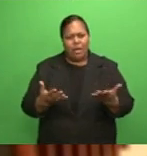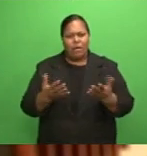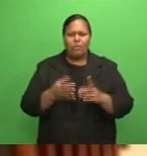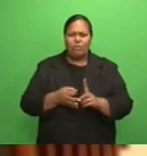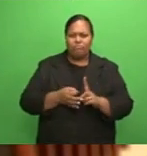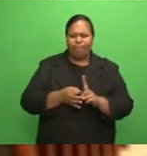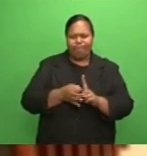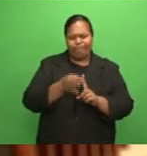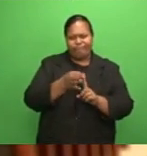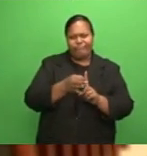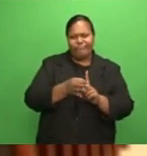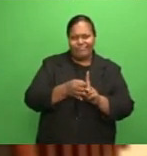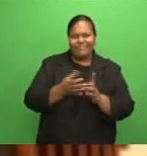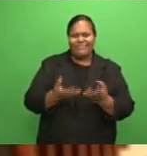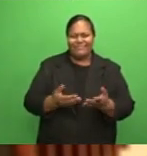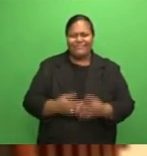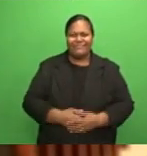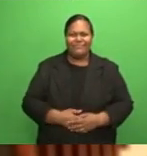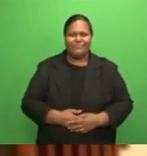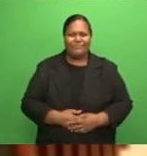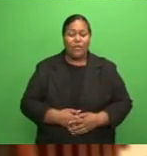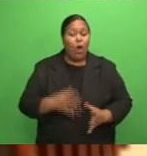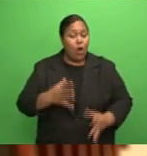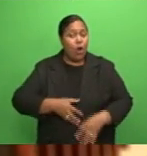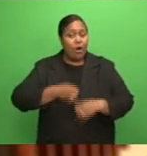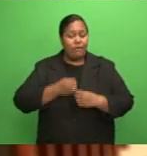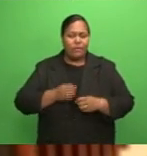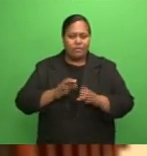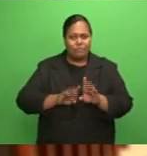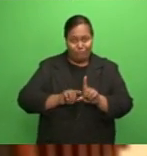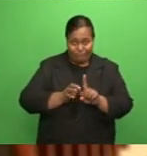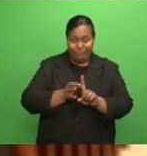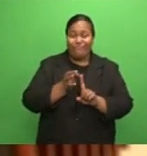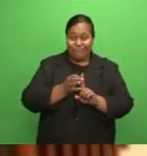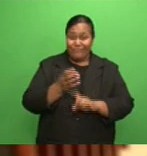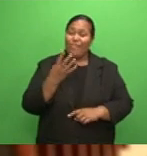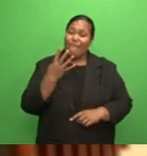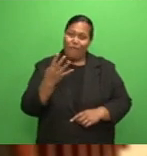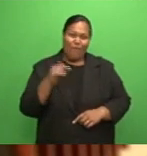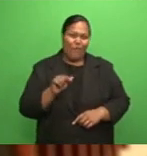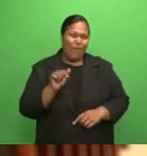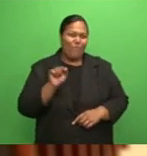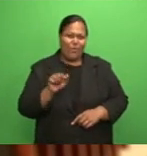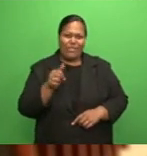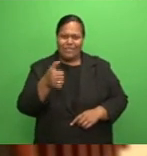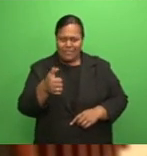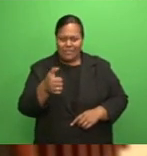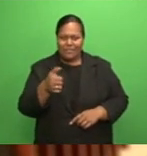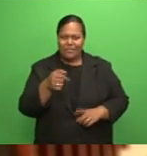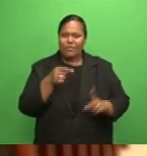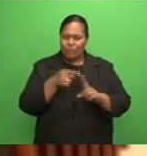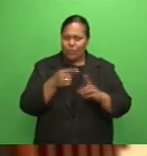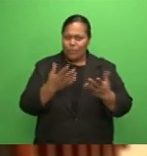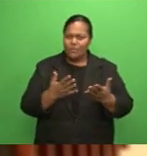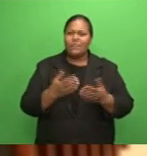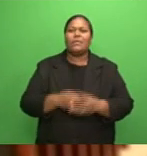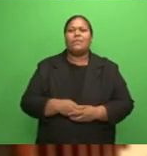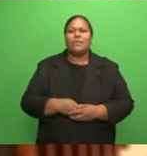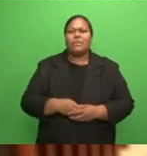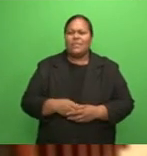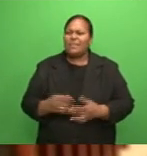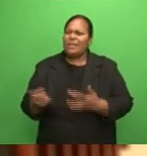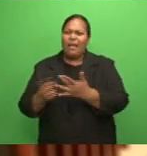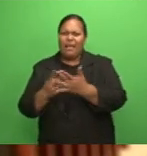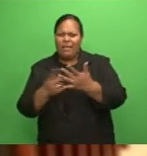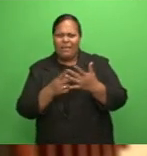indicators. New Zealand business confidence rose 4.6 points and the near-term employment picture improved, although deflationary pressures remain